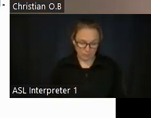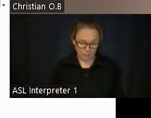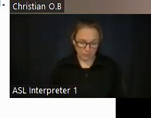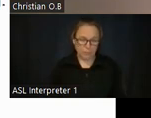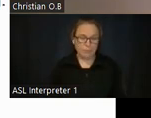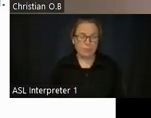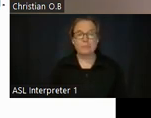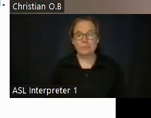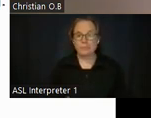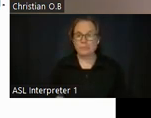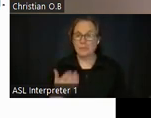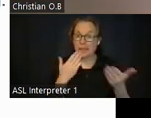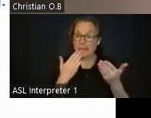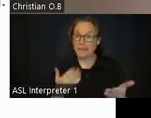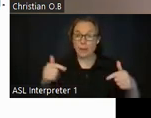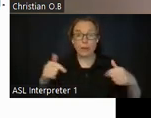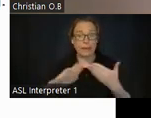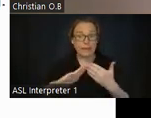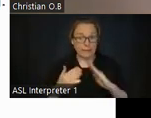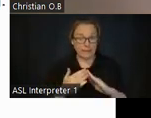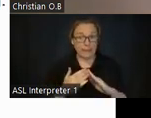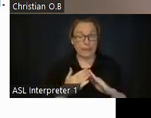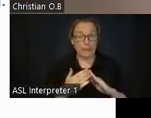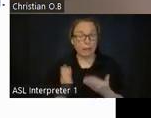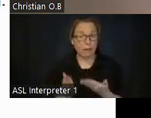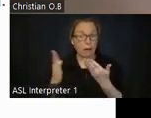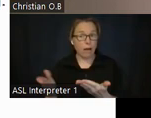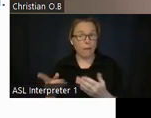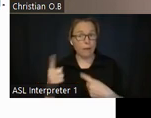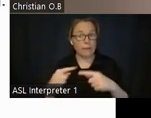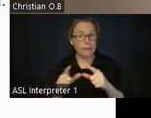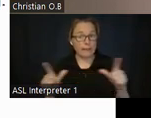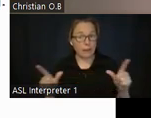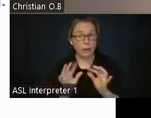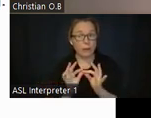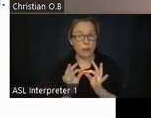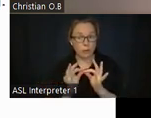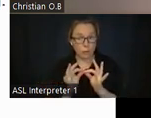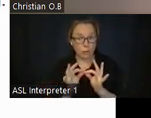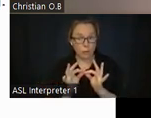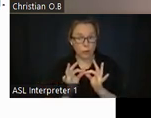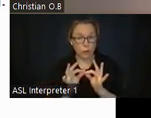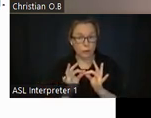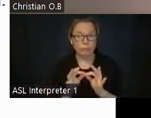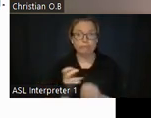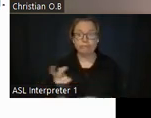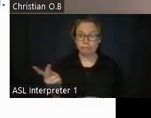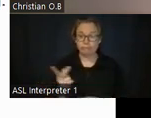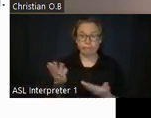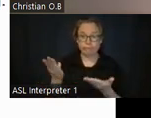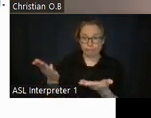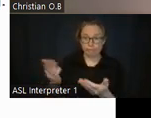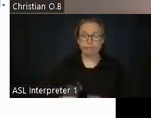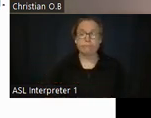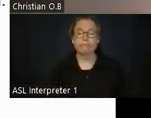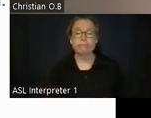Thank you. The city also offers ASL interpretation, which is being provided by Mary and Christine.